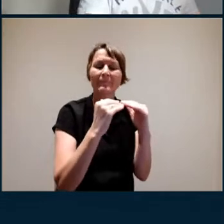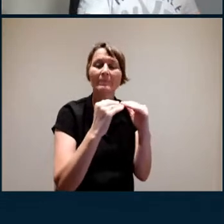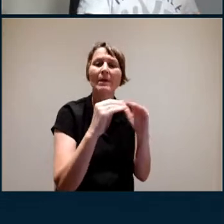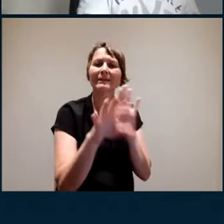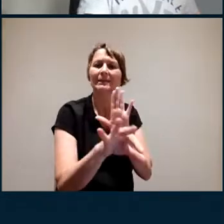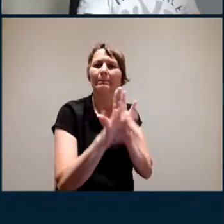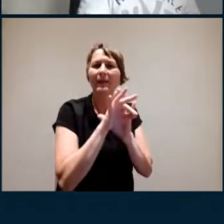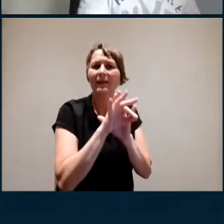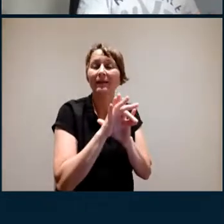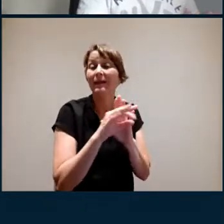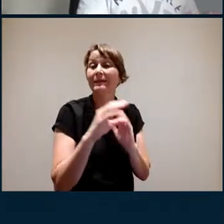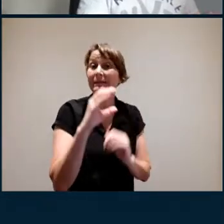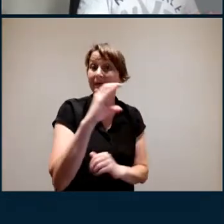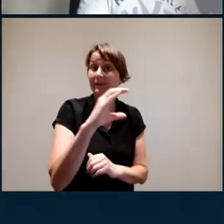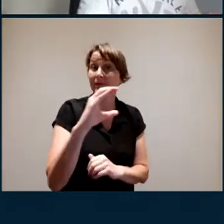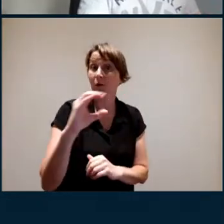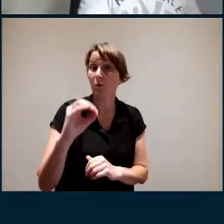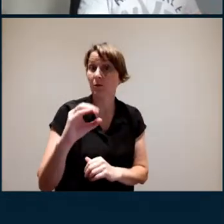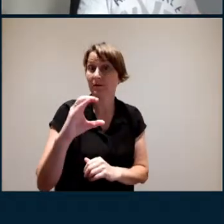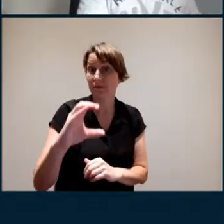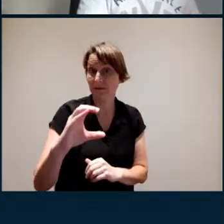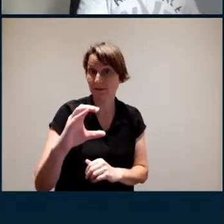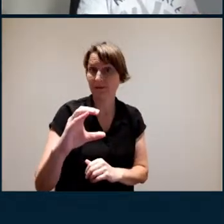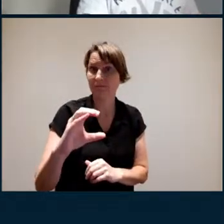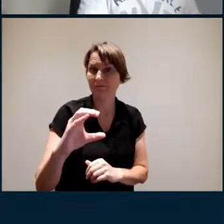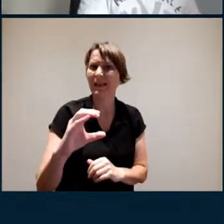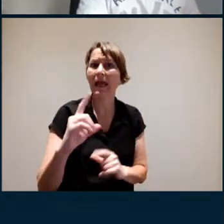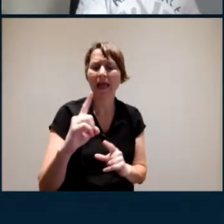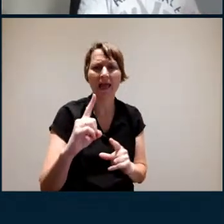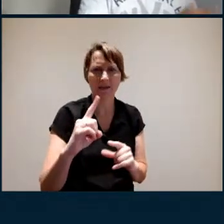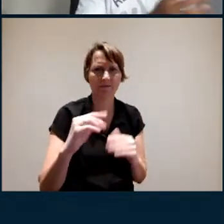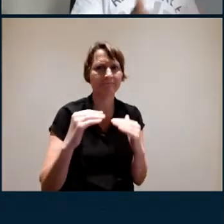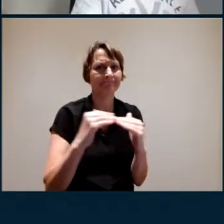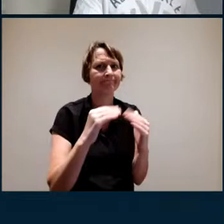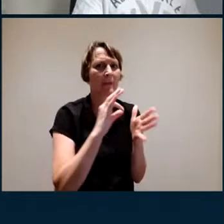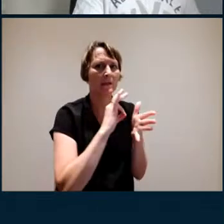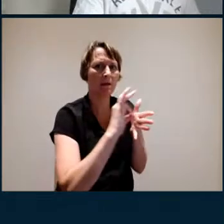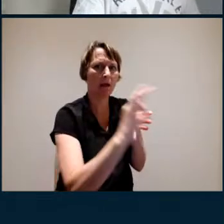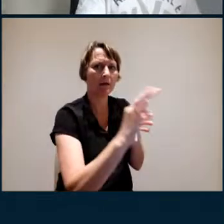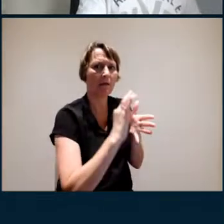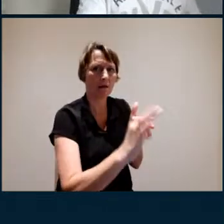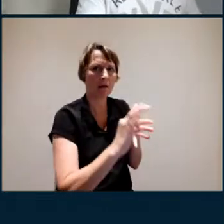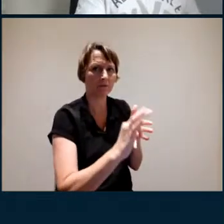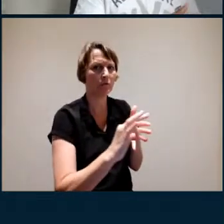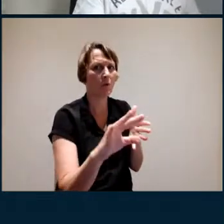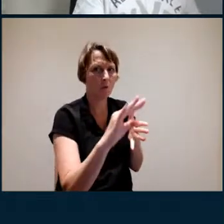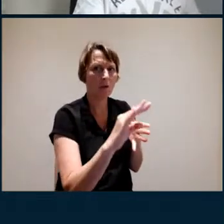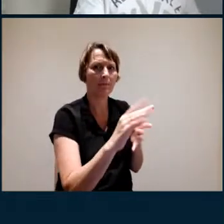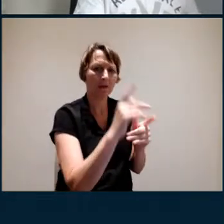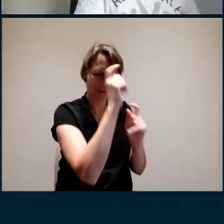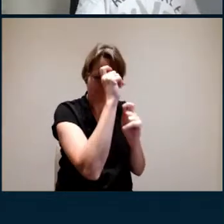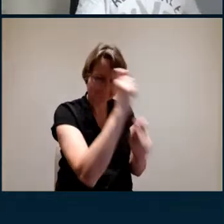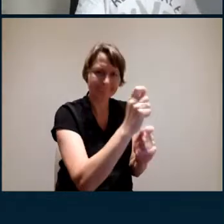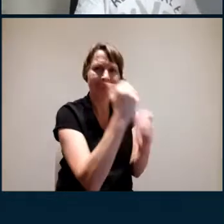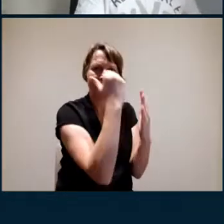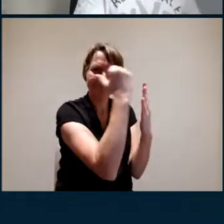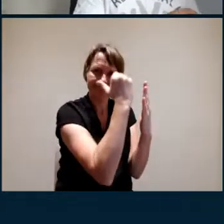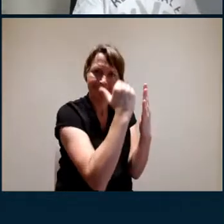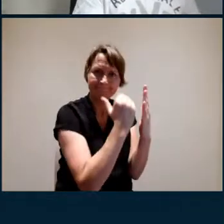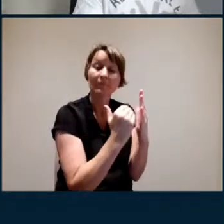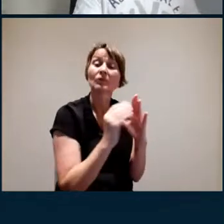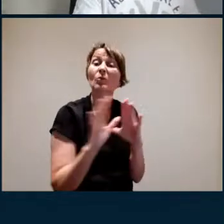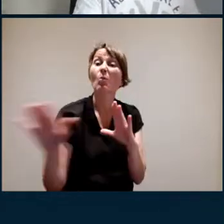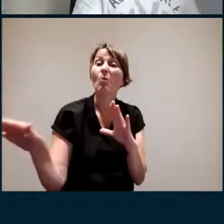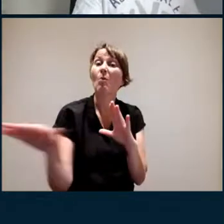CCOE has wikis and standard guidelines which are also shared across the business. So teams are aware of what kind